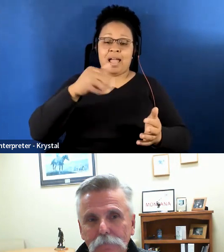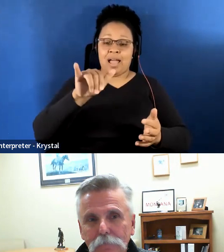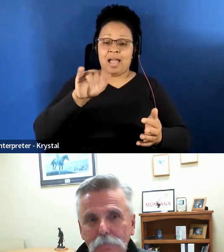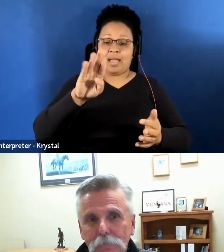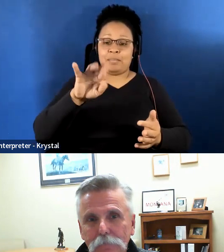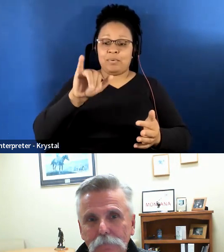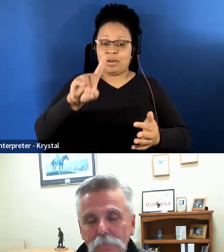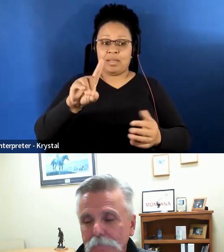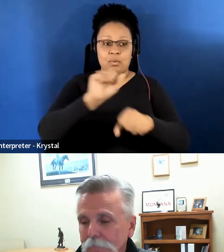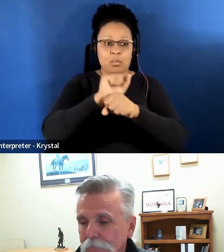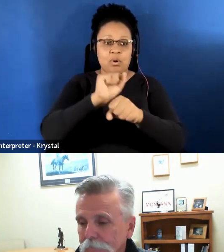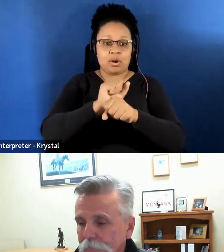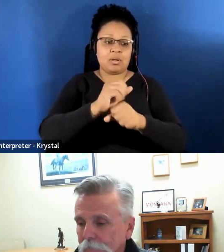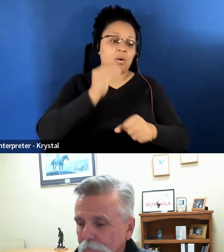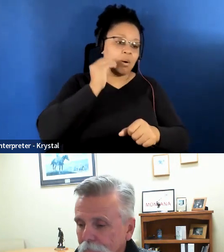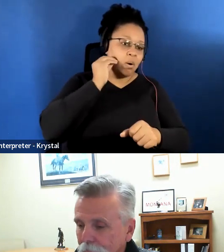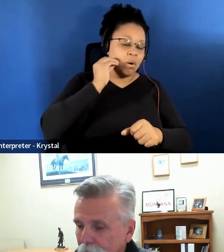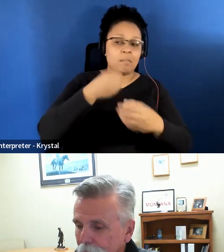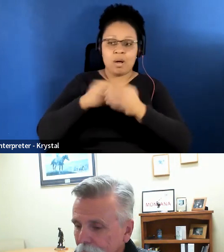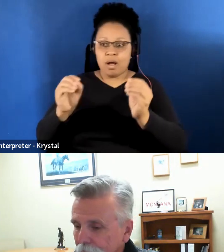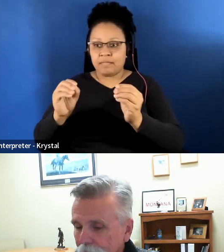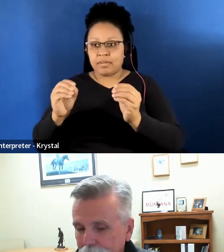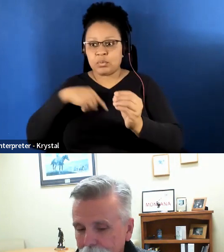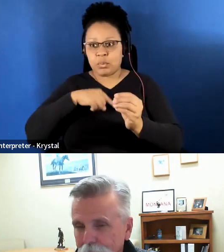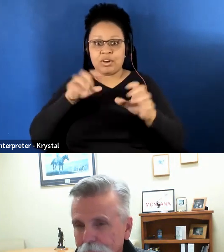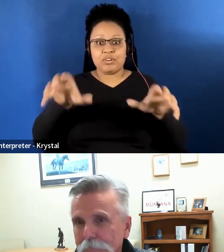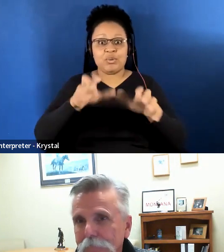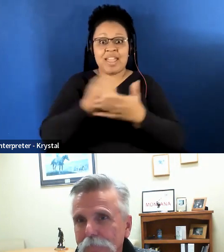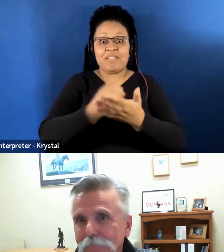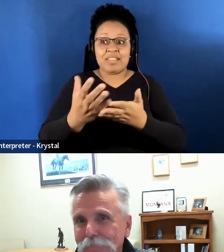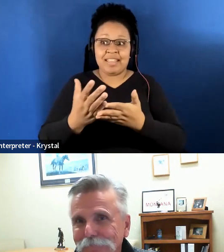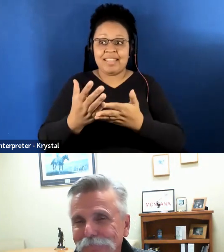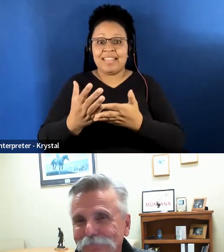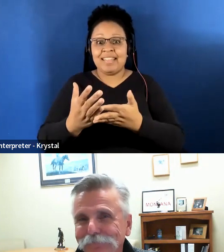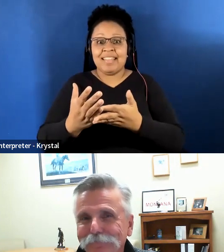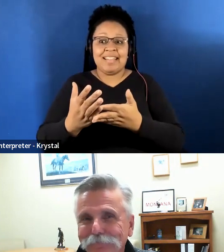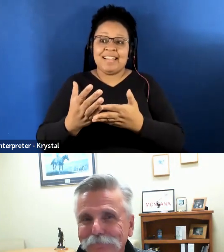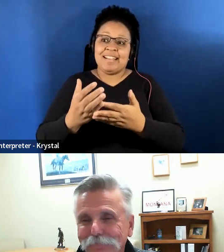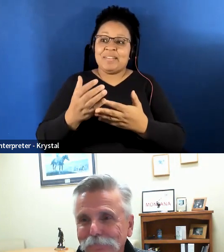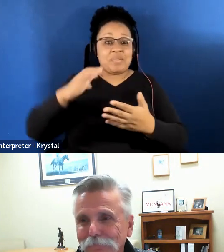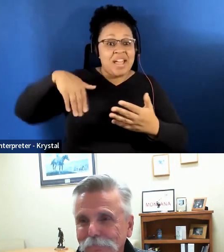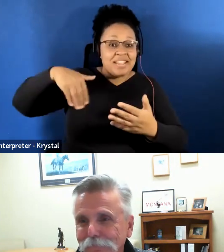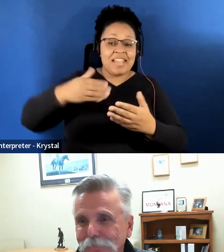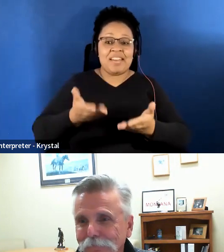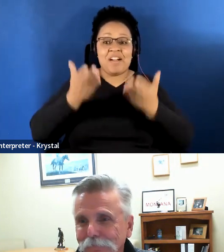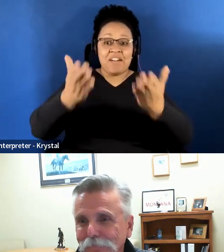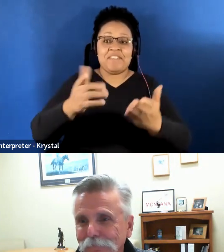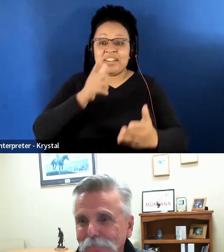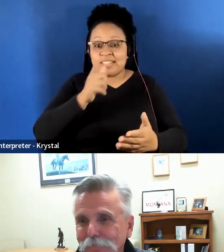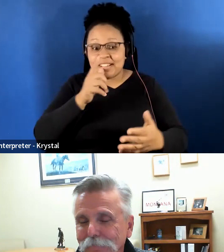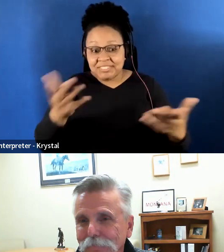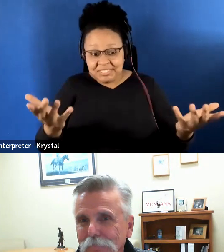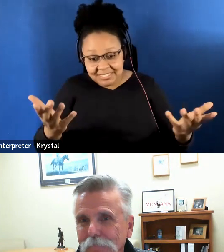model. I mean, we're doing everything but delivering lunch here, and I still am not sure what they have to